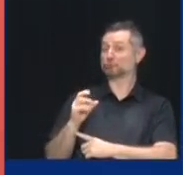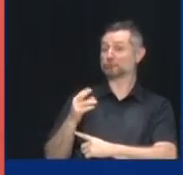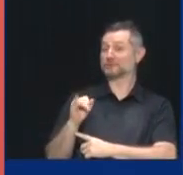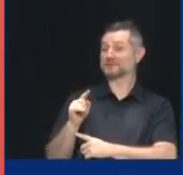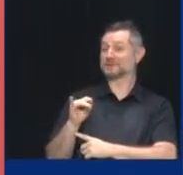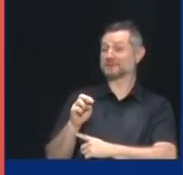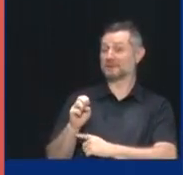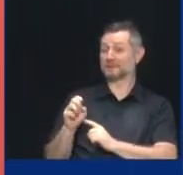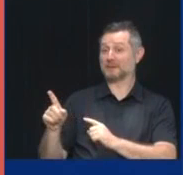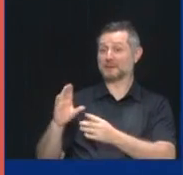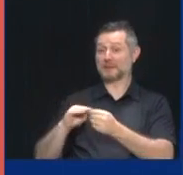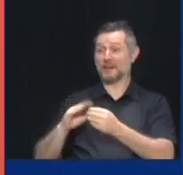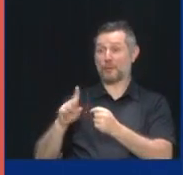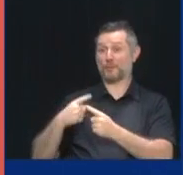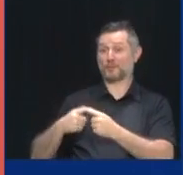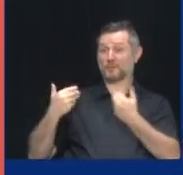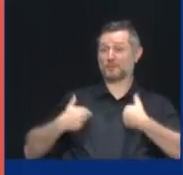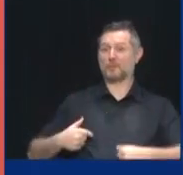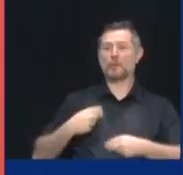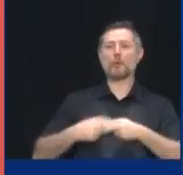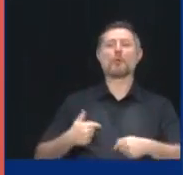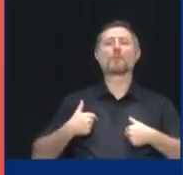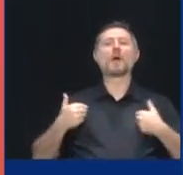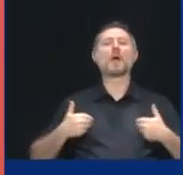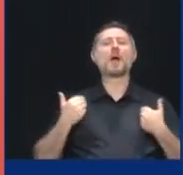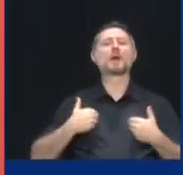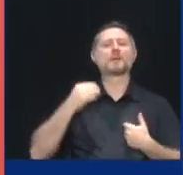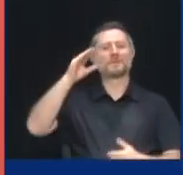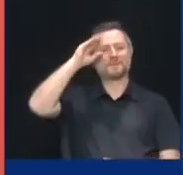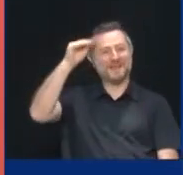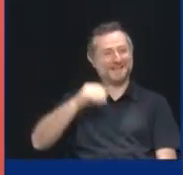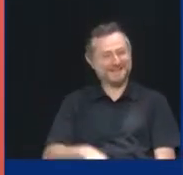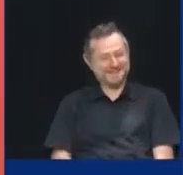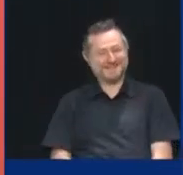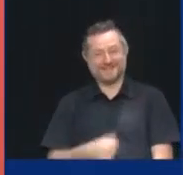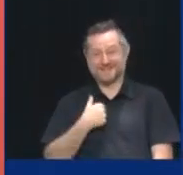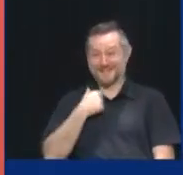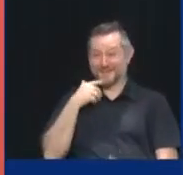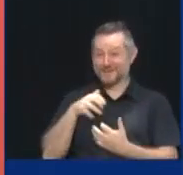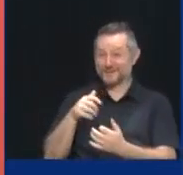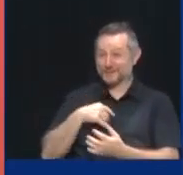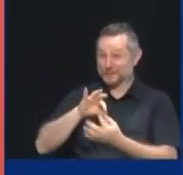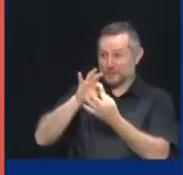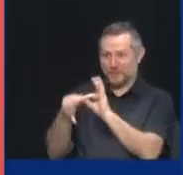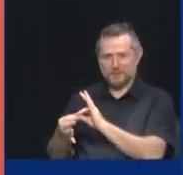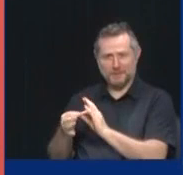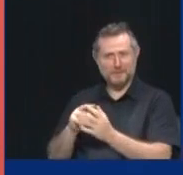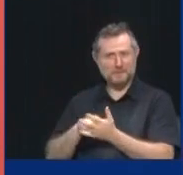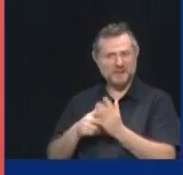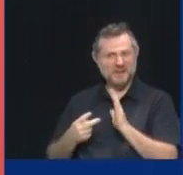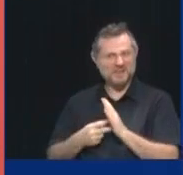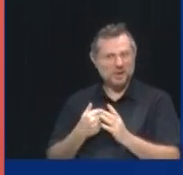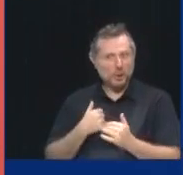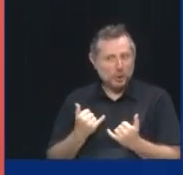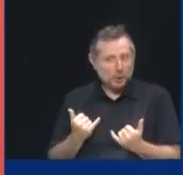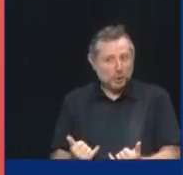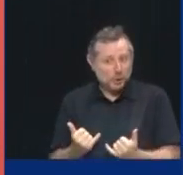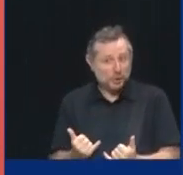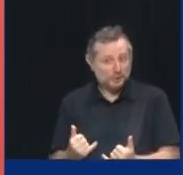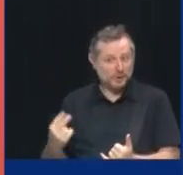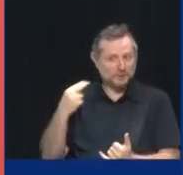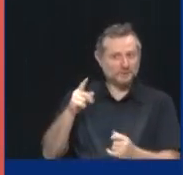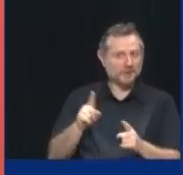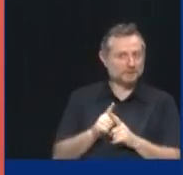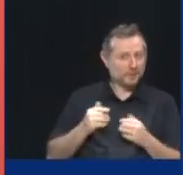Young man. That's what she said. I choose to interpret that as a current statement as opposed to a